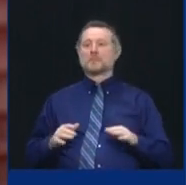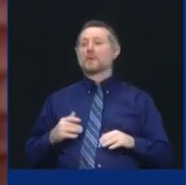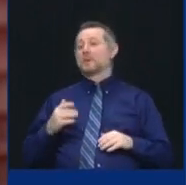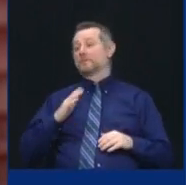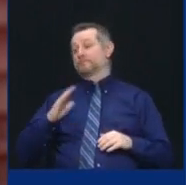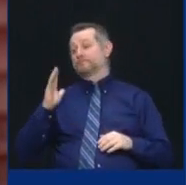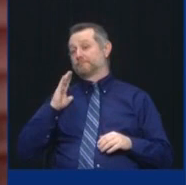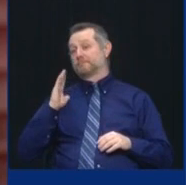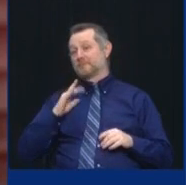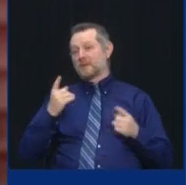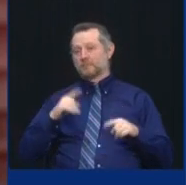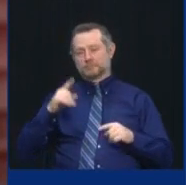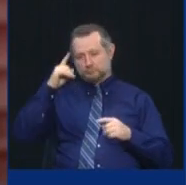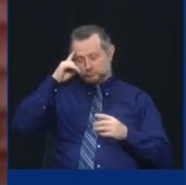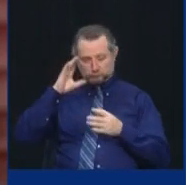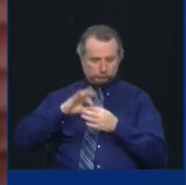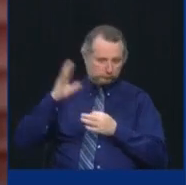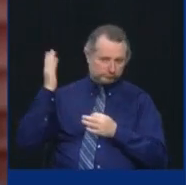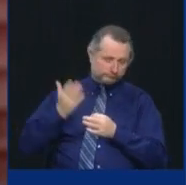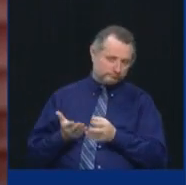we're looking at a different tomorrow.